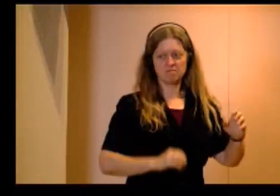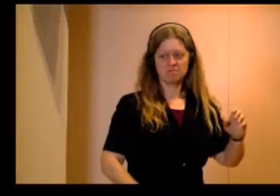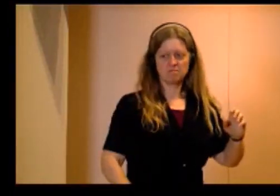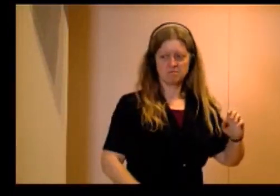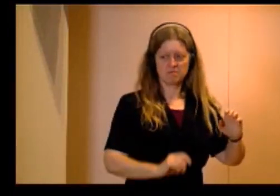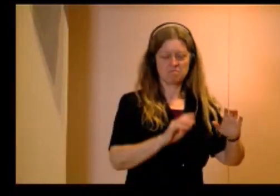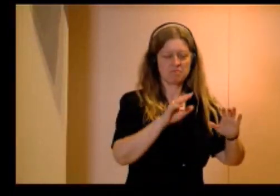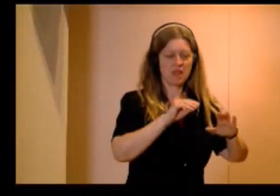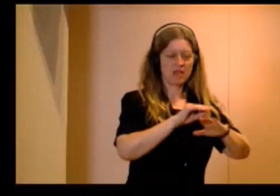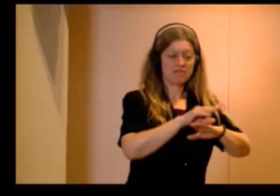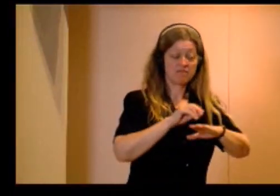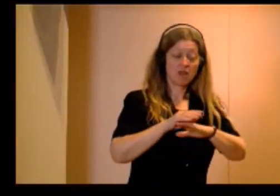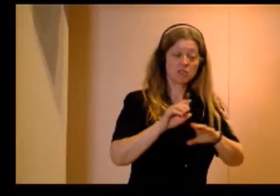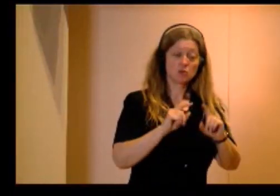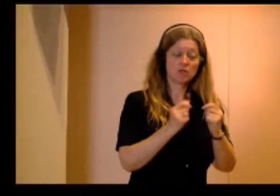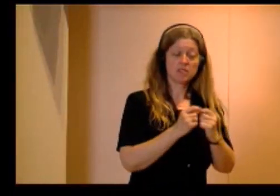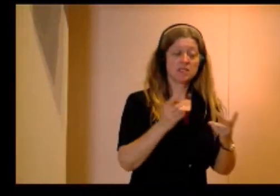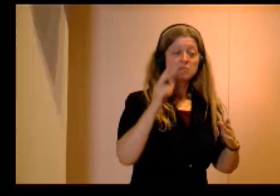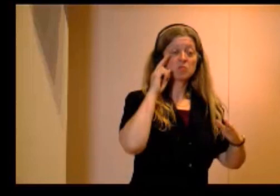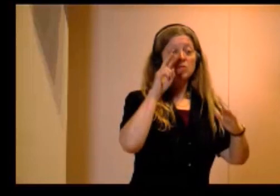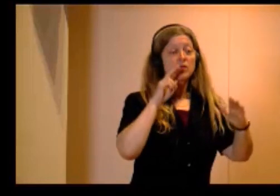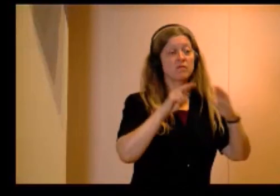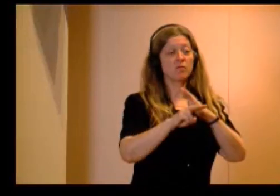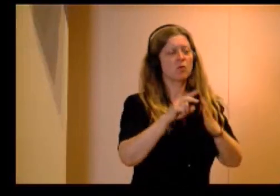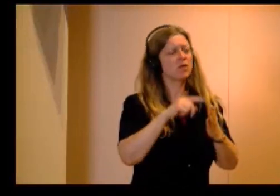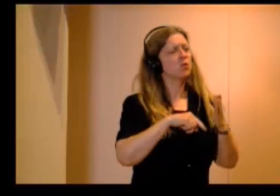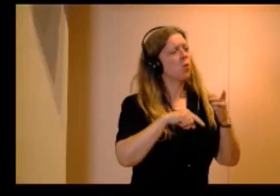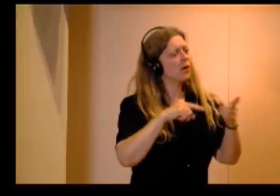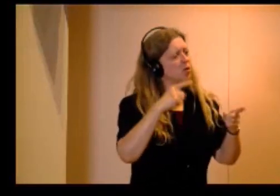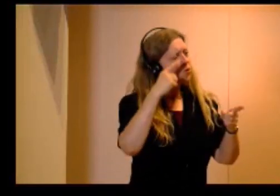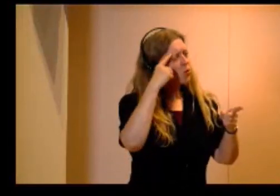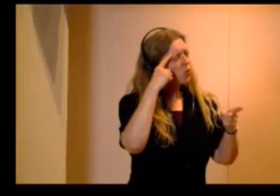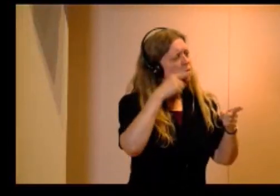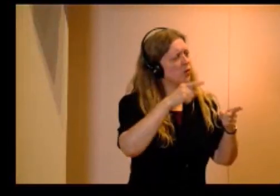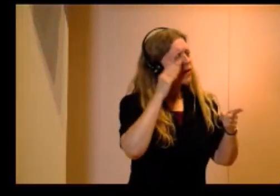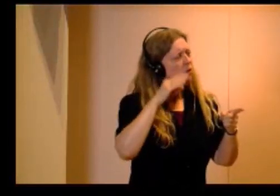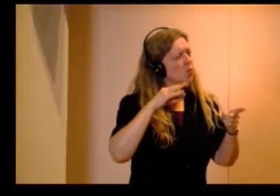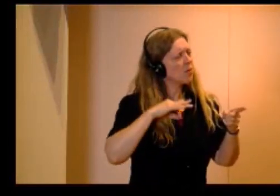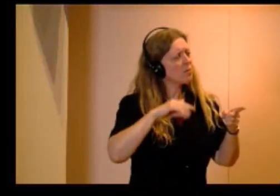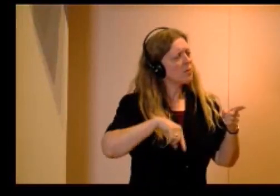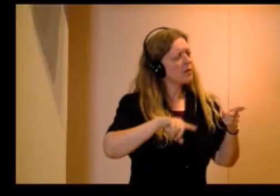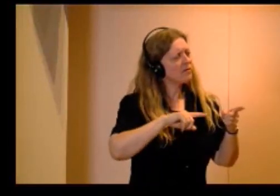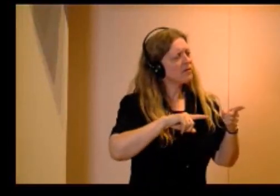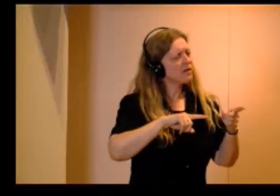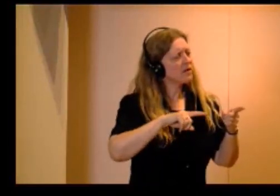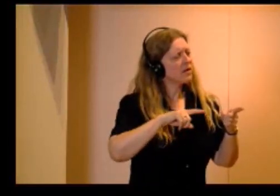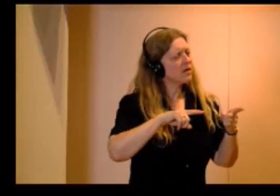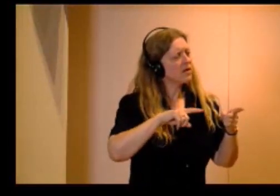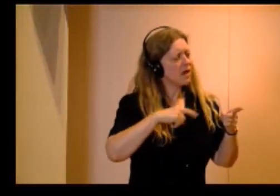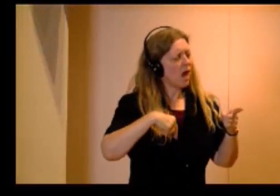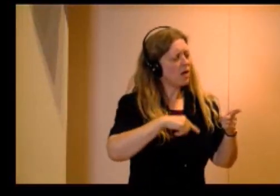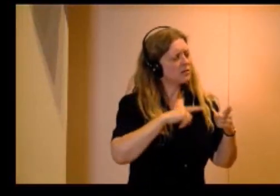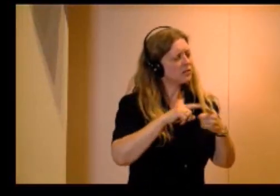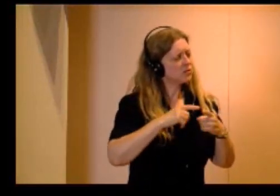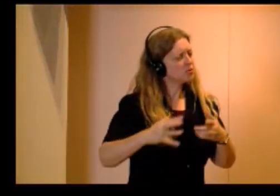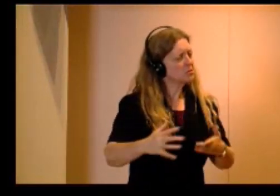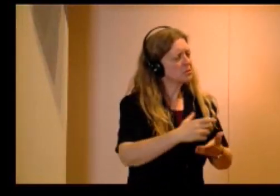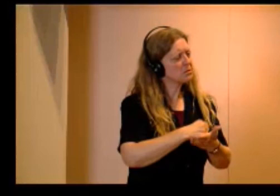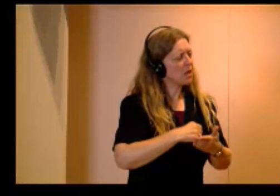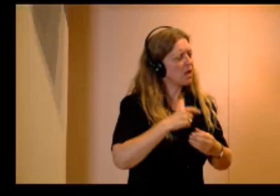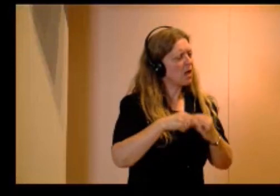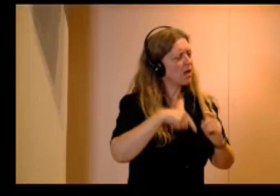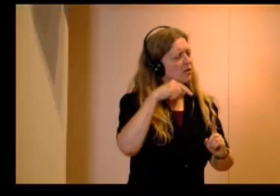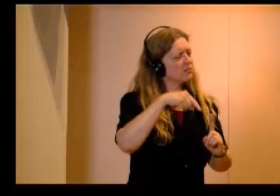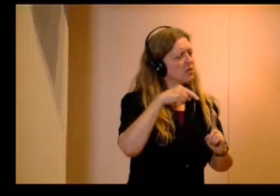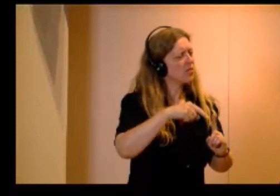of what do you think would be useful, and if you bring together different people that are thinking about that helped kind of